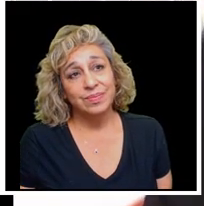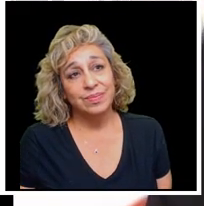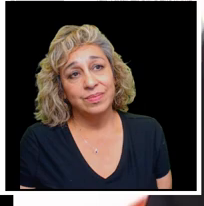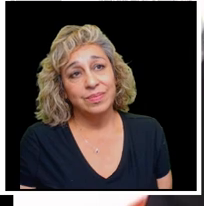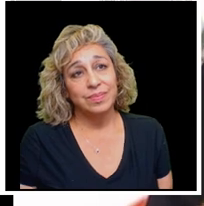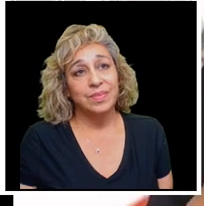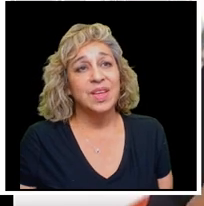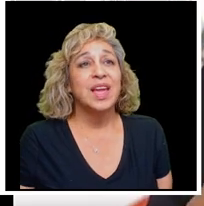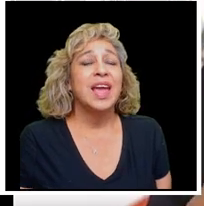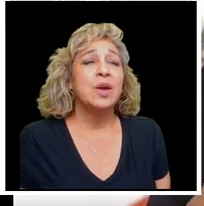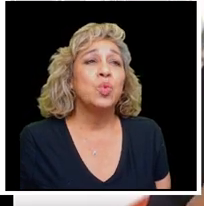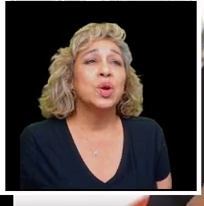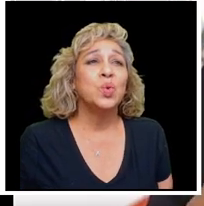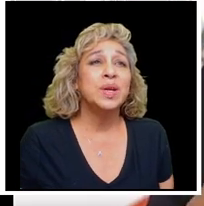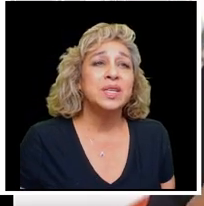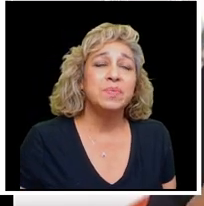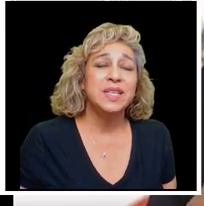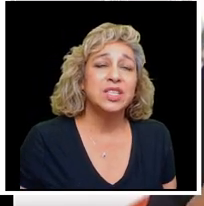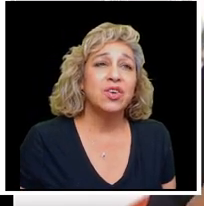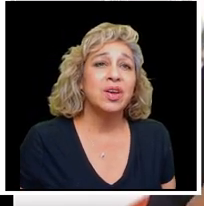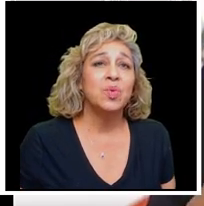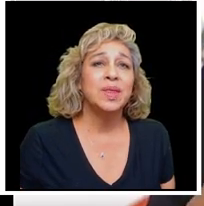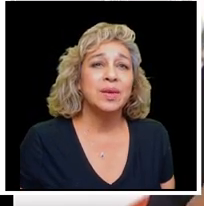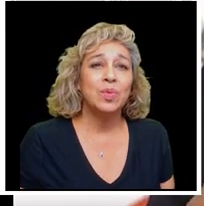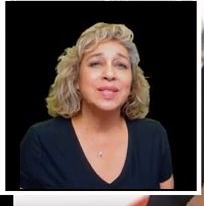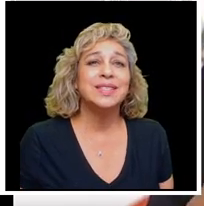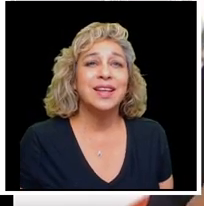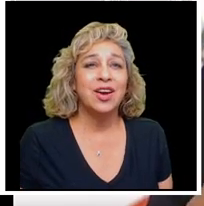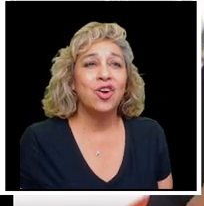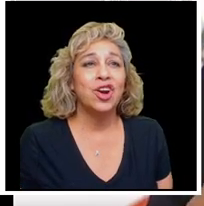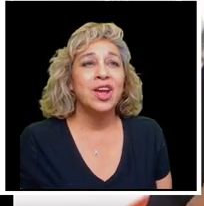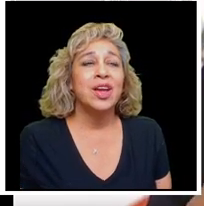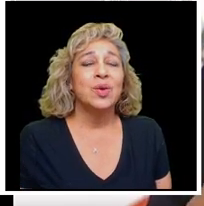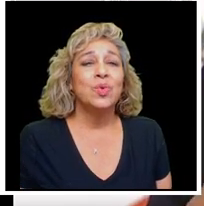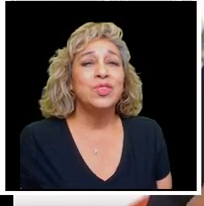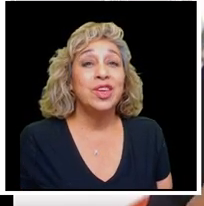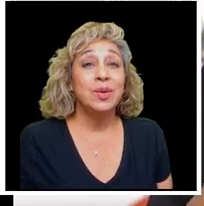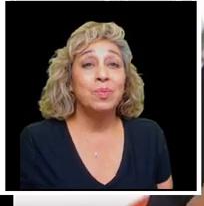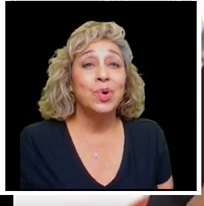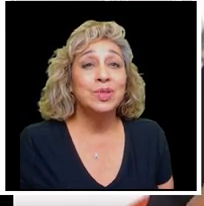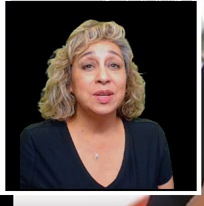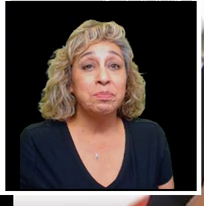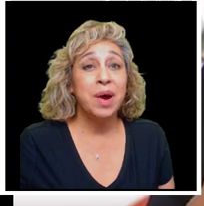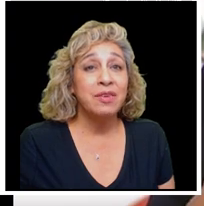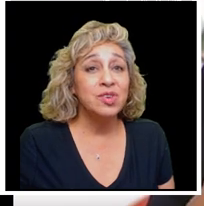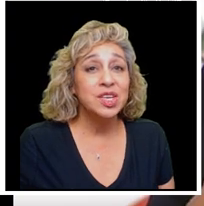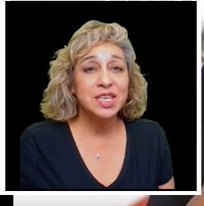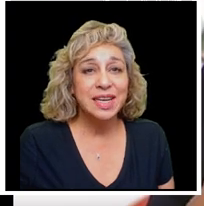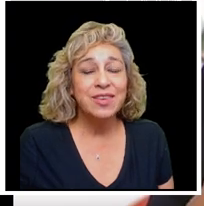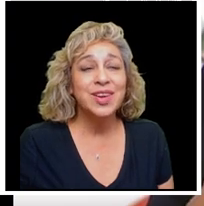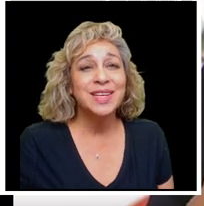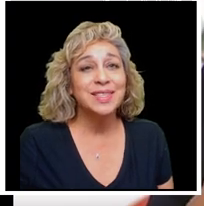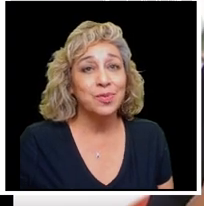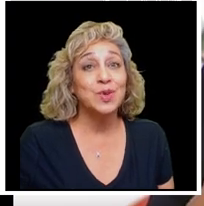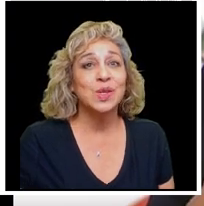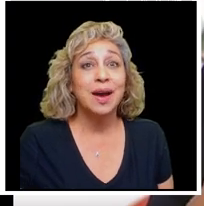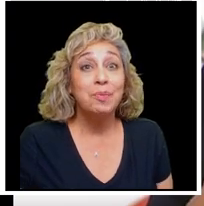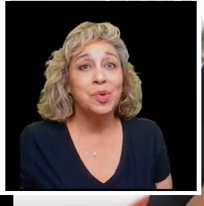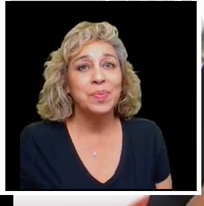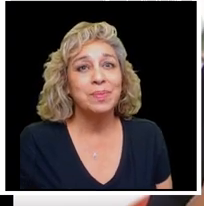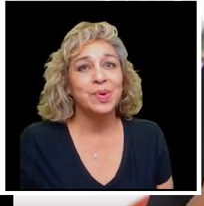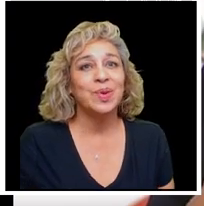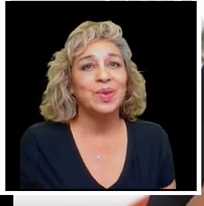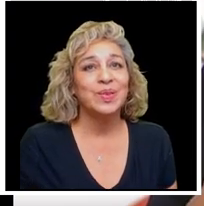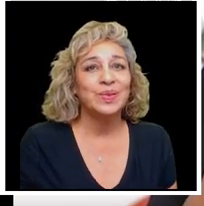and we're going to be starting with the ones that are with the most impoverished areas the most